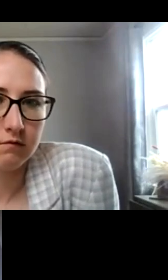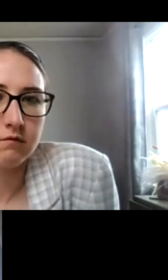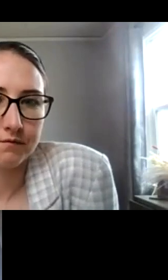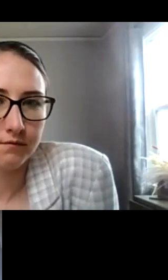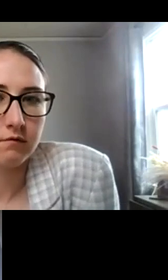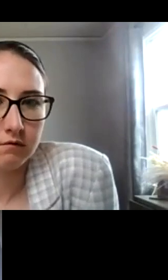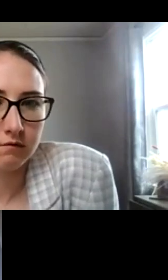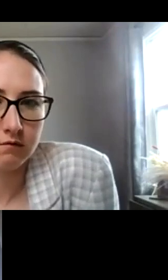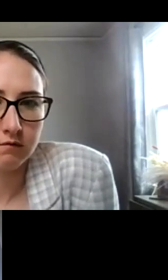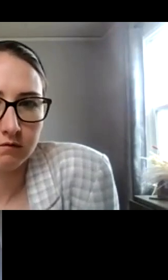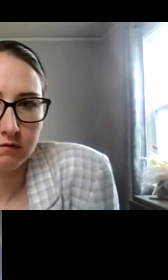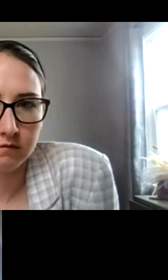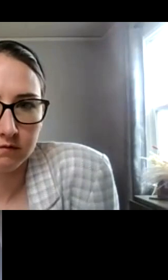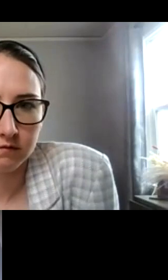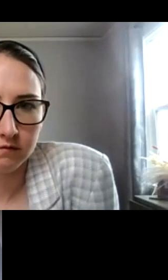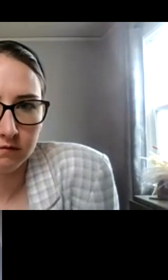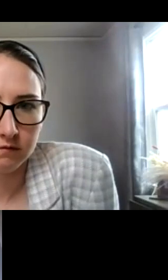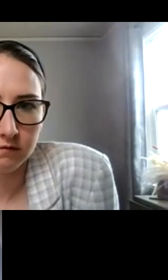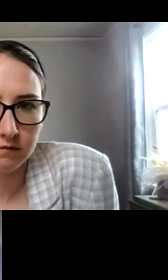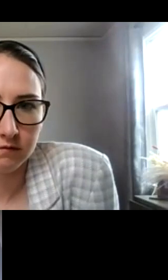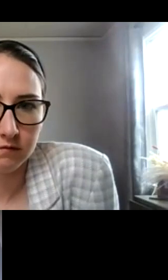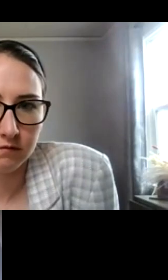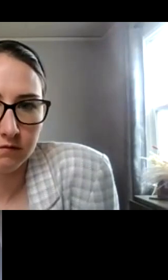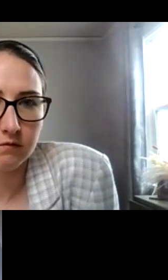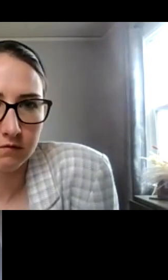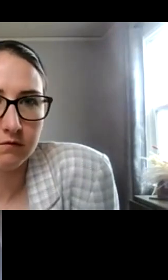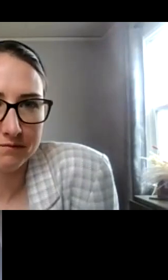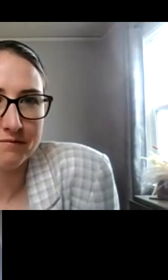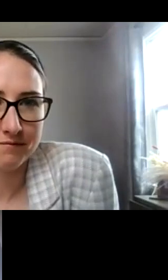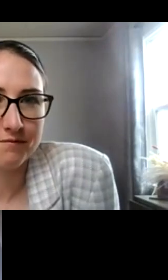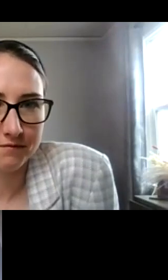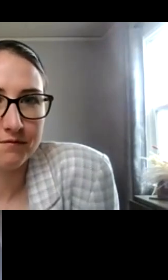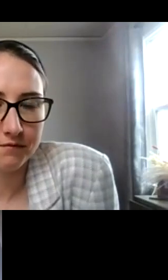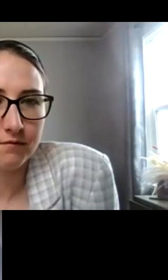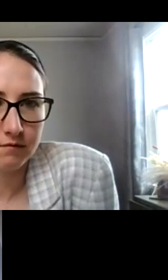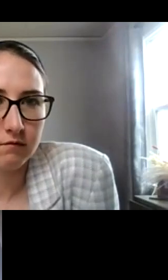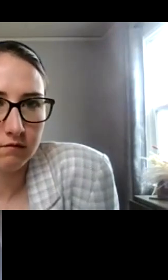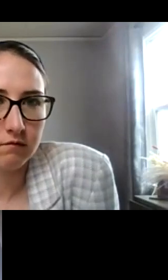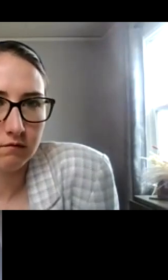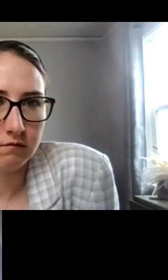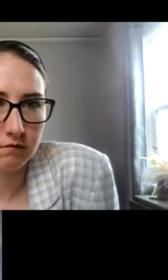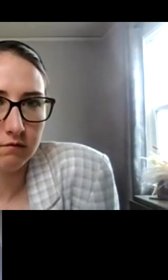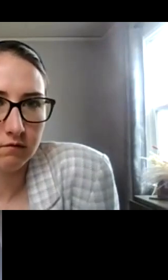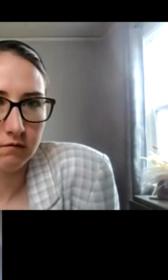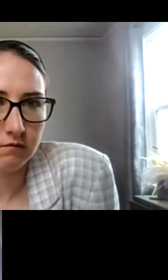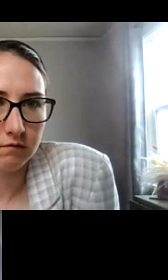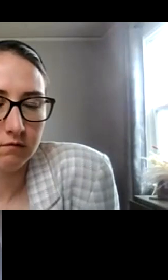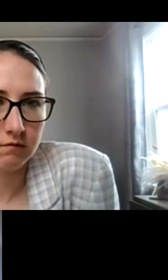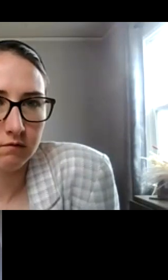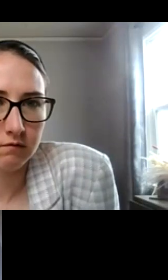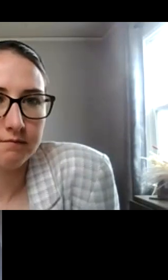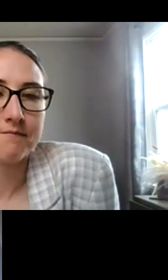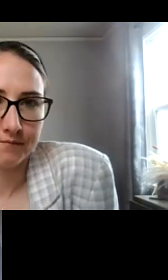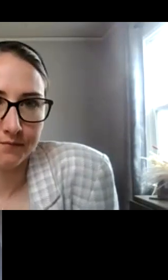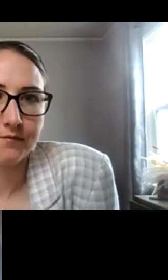recommendations or something that becomes a mandate. Even when we're speaking about people who are perhaps in